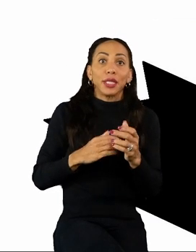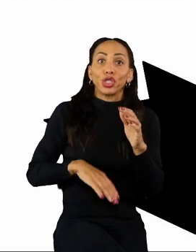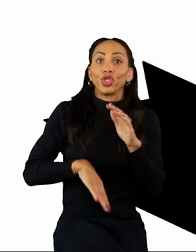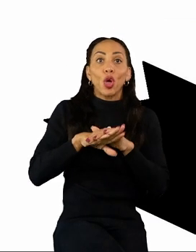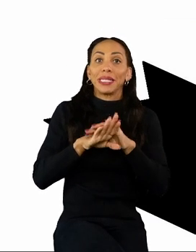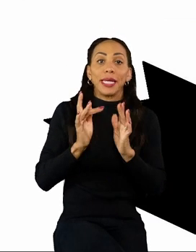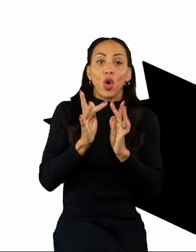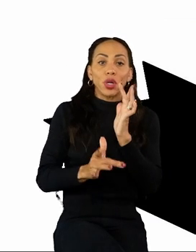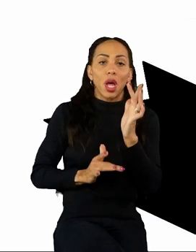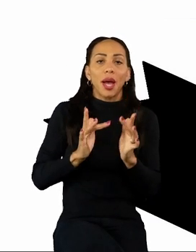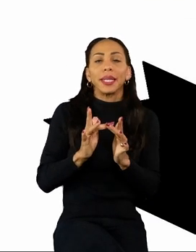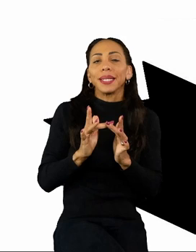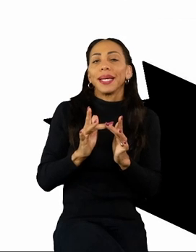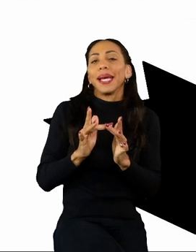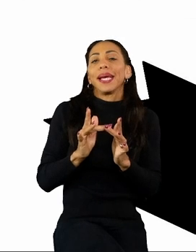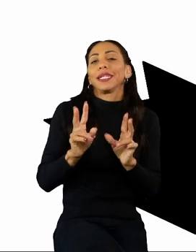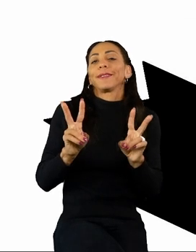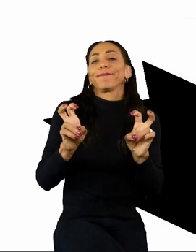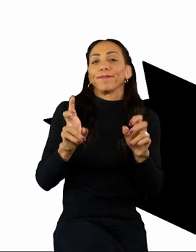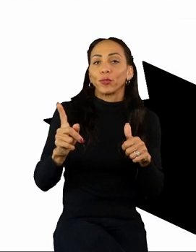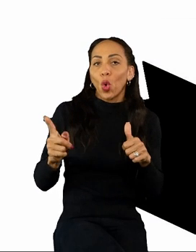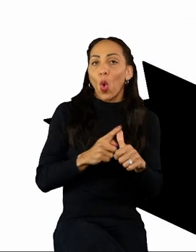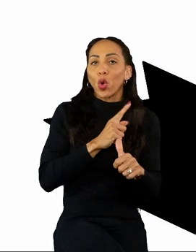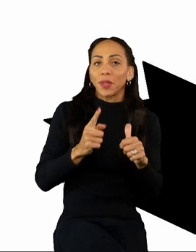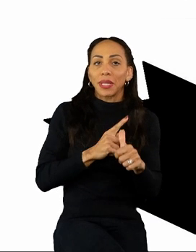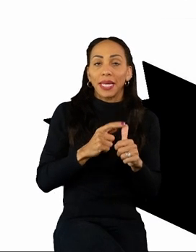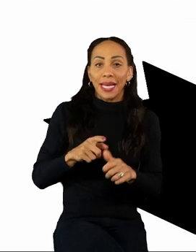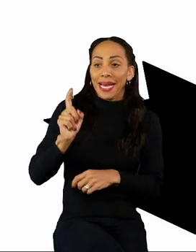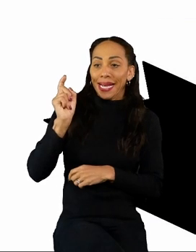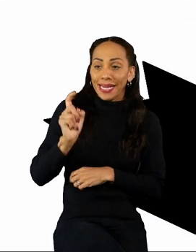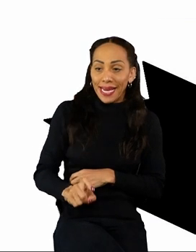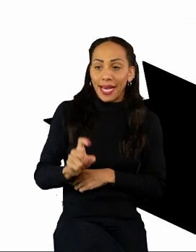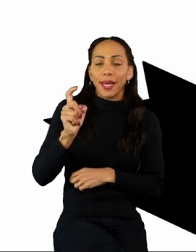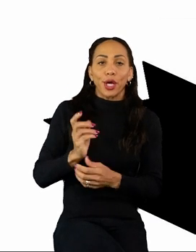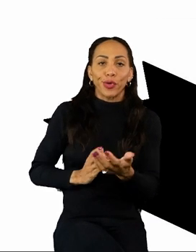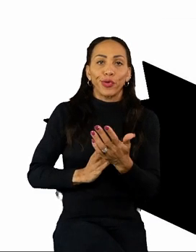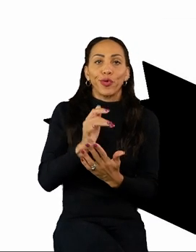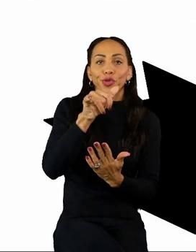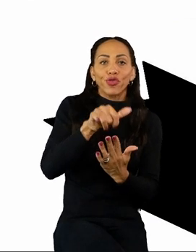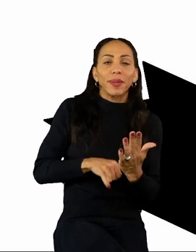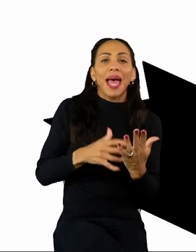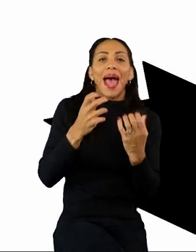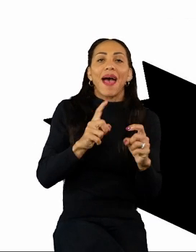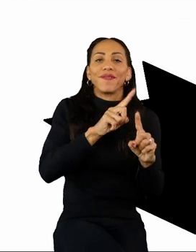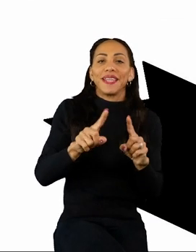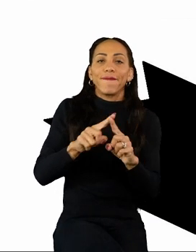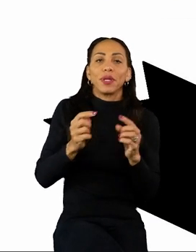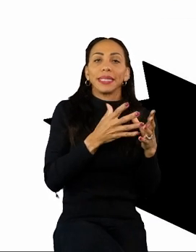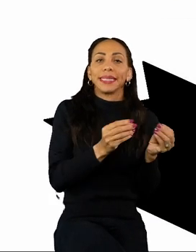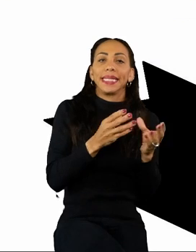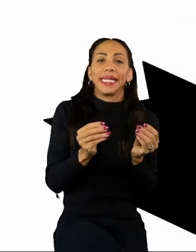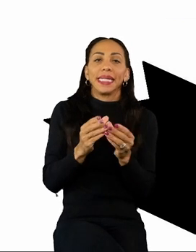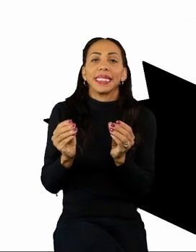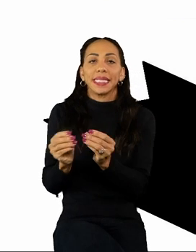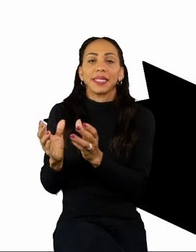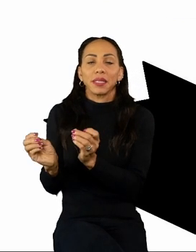It runs in a way, it's all automated. The whole thing is automated. So once I press a button, the whole thing runs to a script and it goes through a